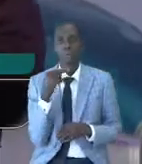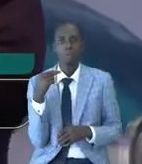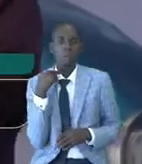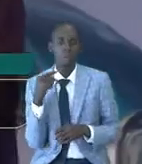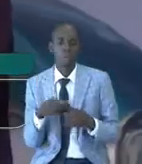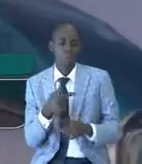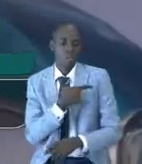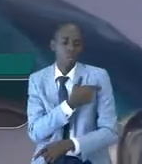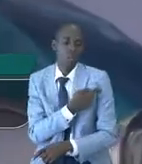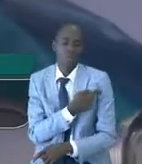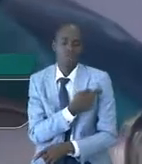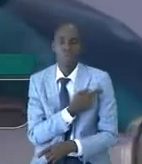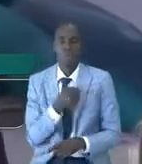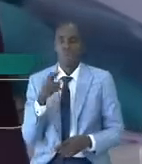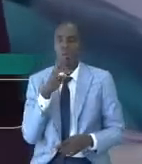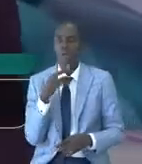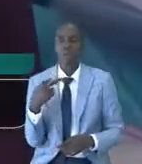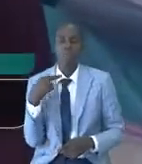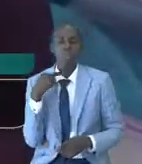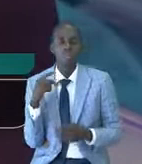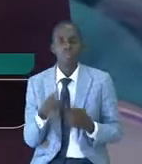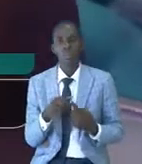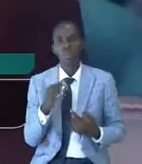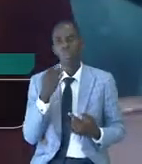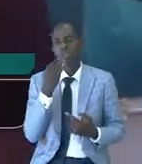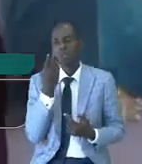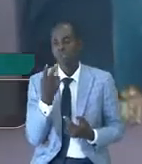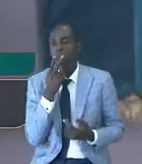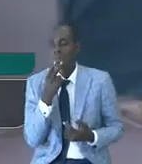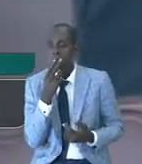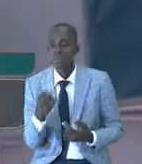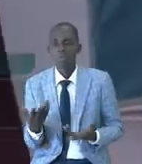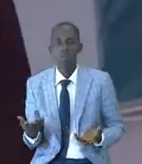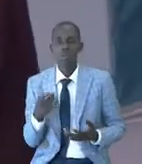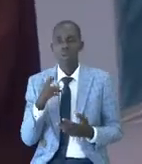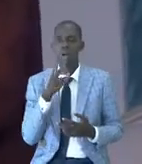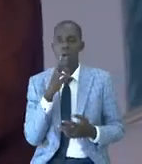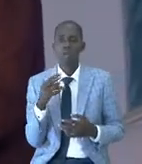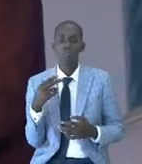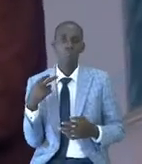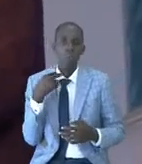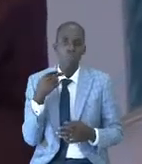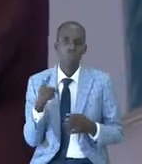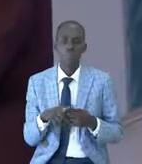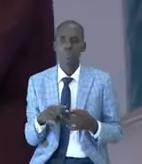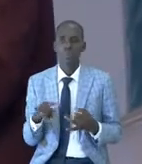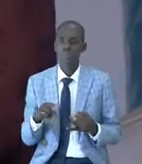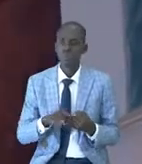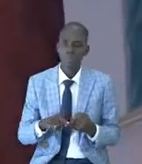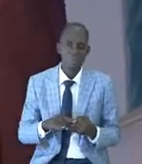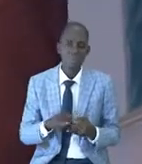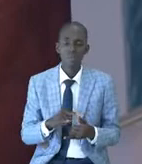to alcohol, there is bondage to smoking, there is bondage to everything that is